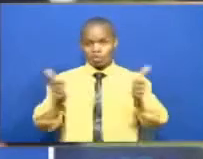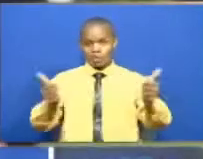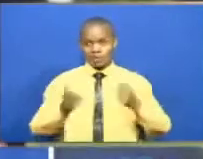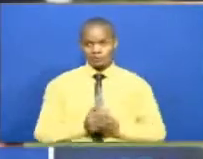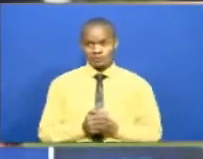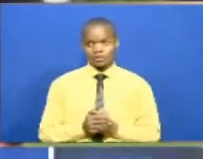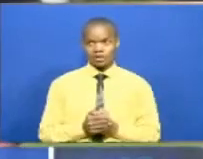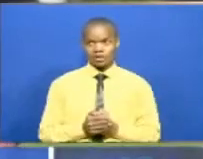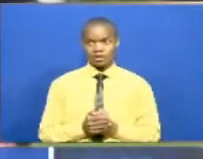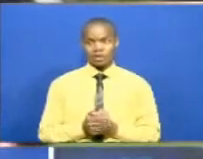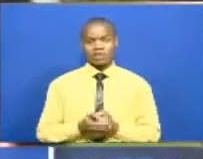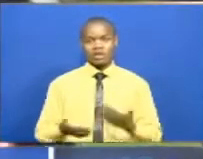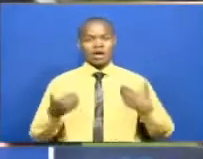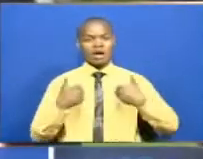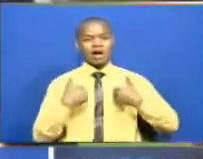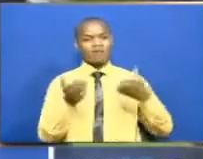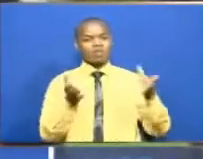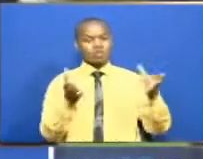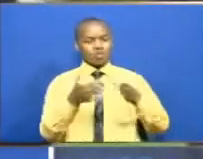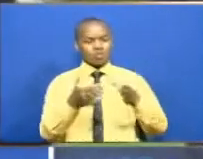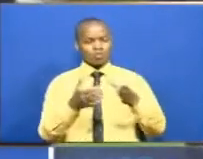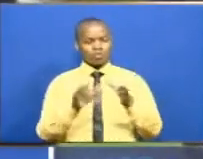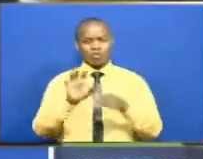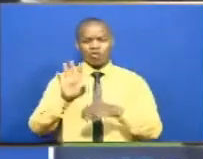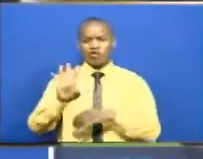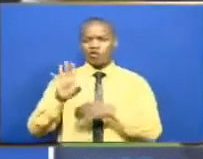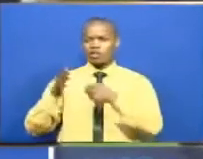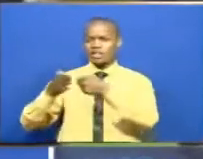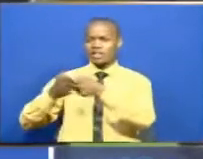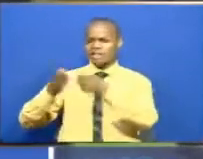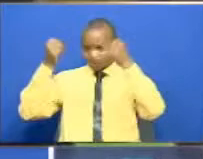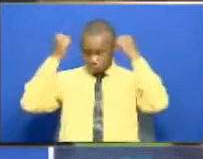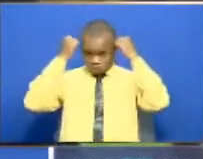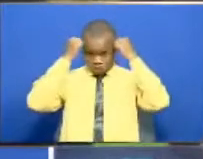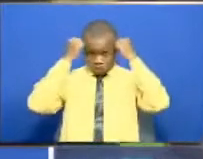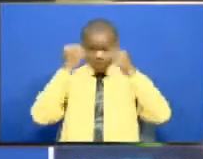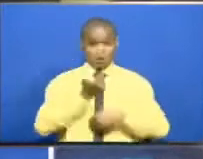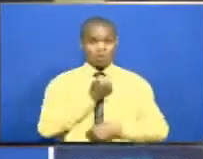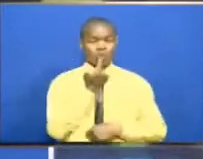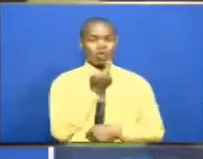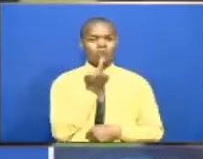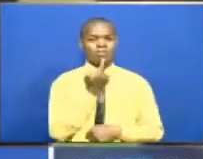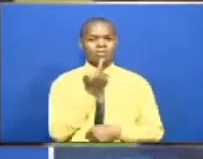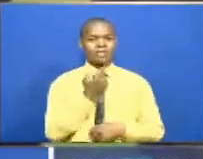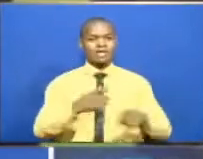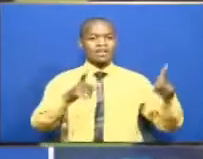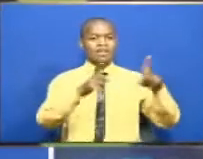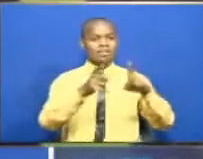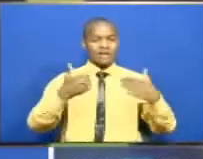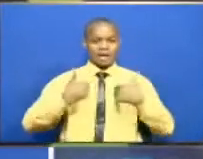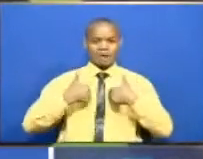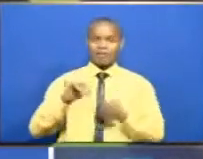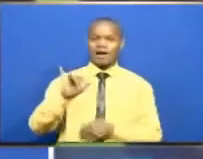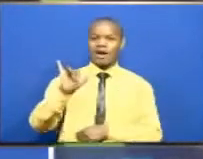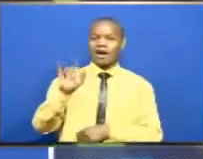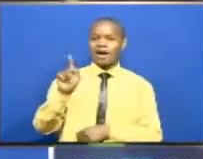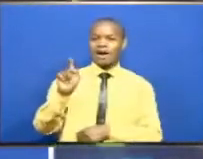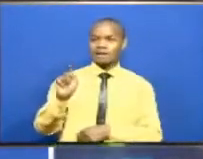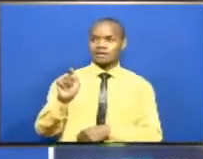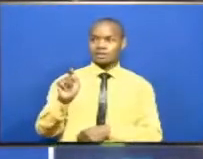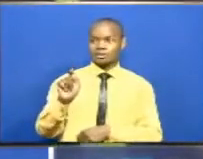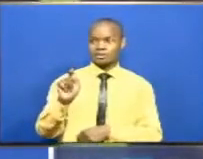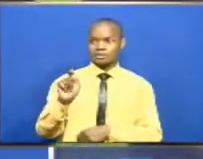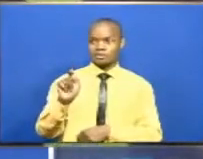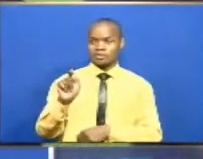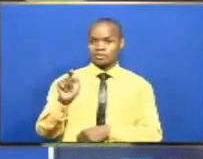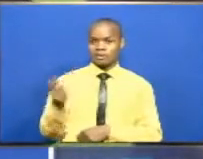of consists of 49 students that were pursuing the certificate in IT. So they will come